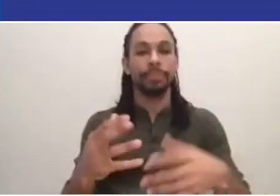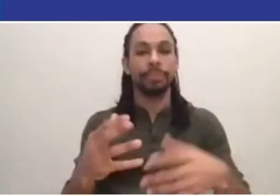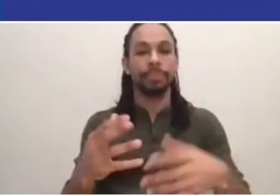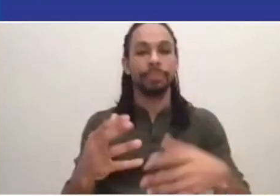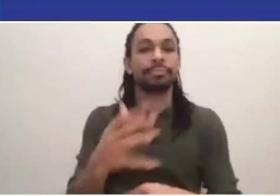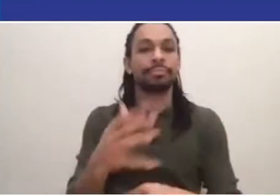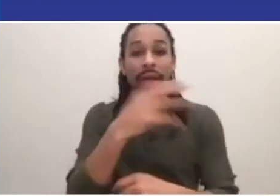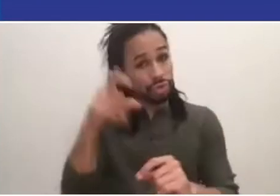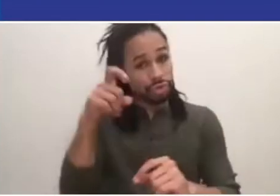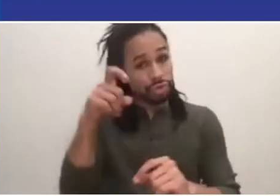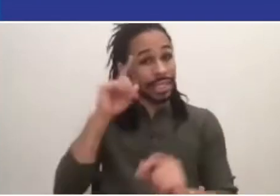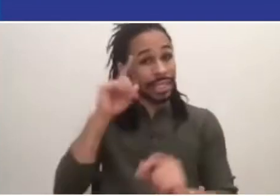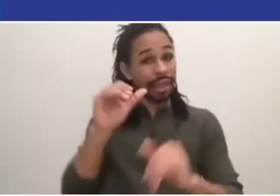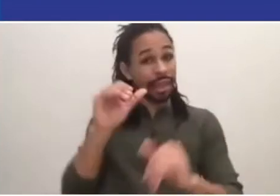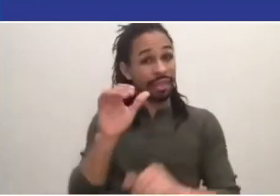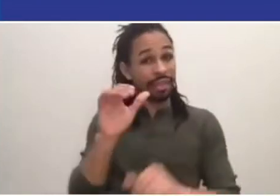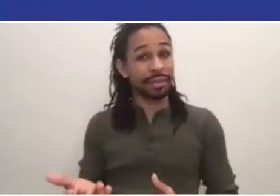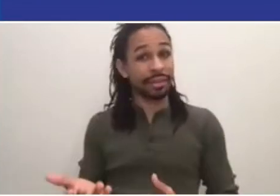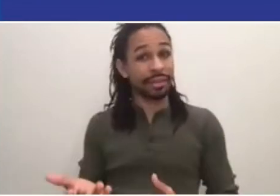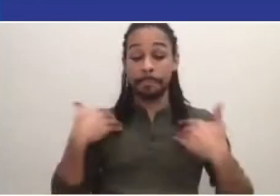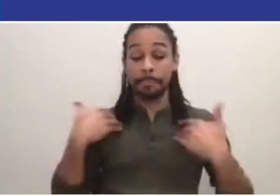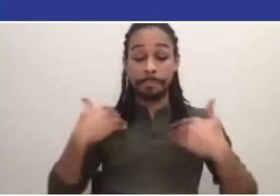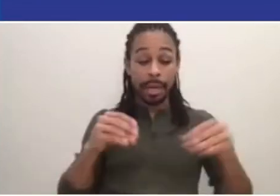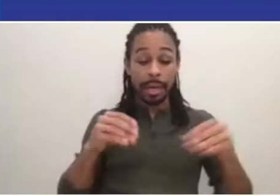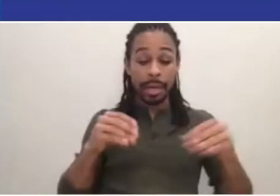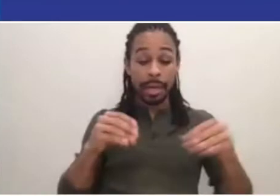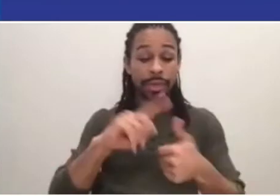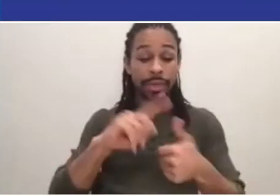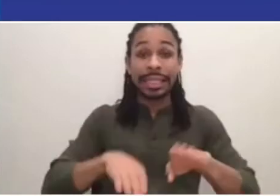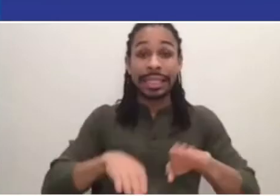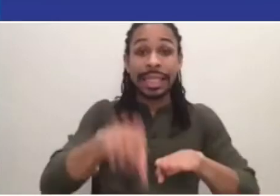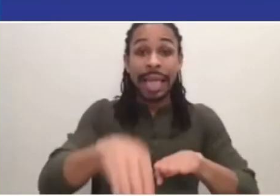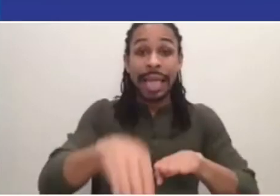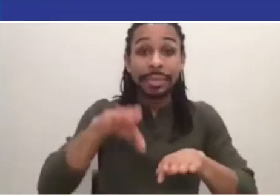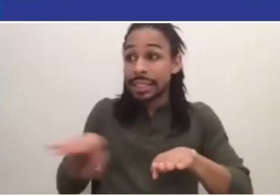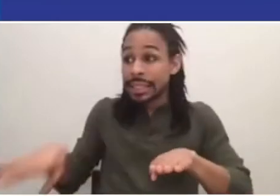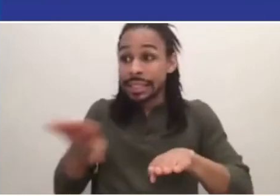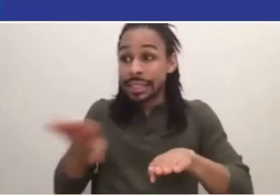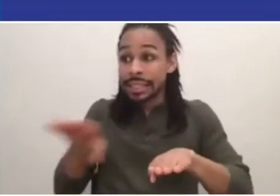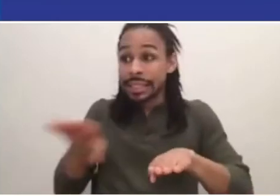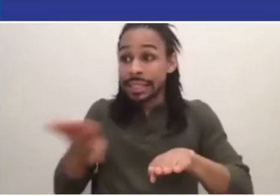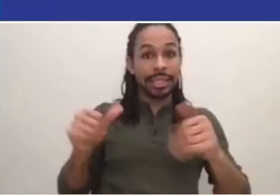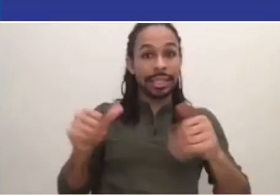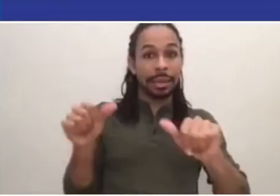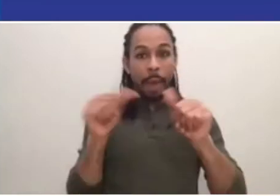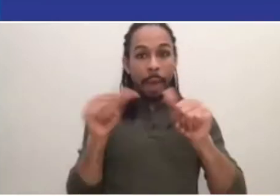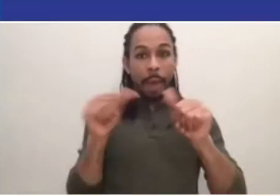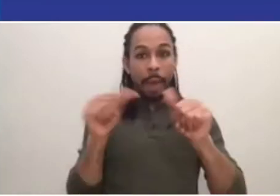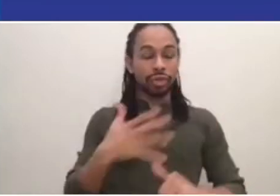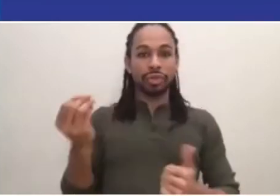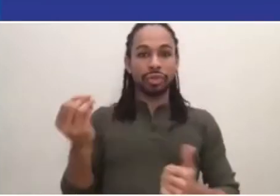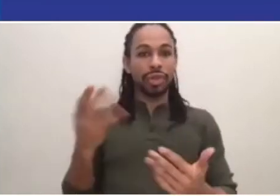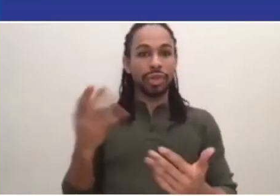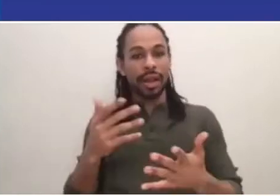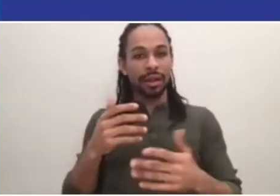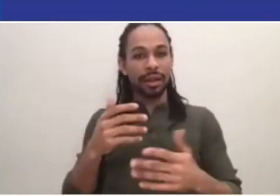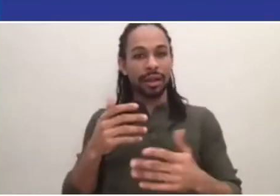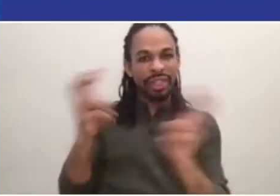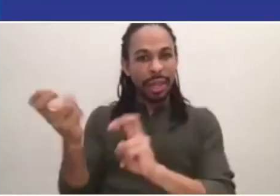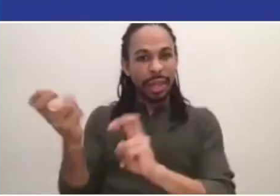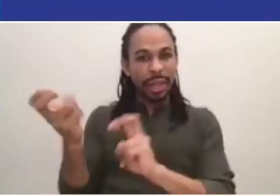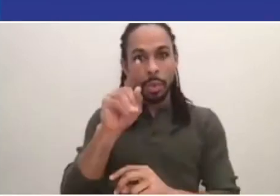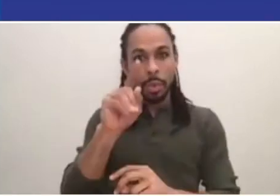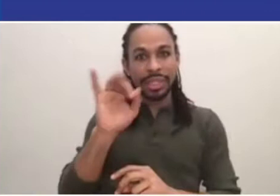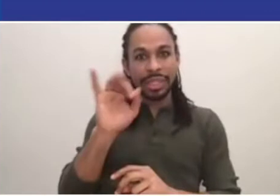movements, steps, postures, and motifs are the same in social and secular forms of